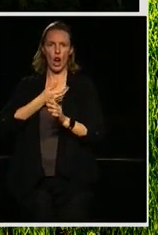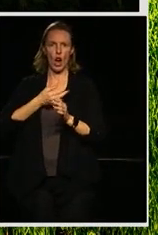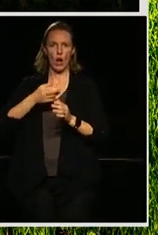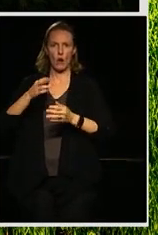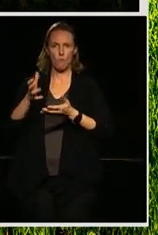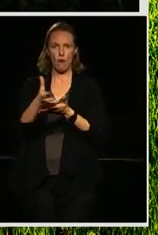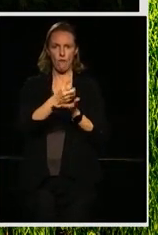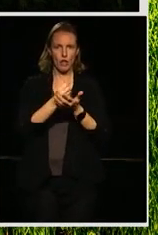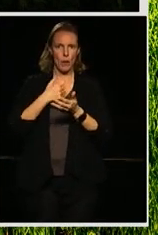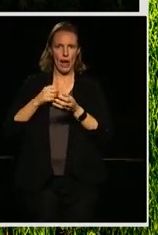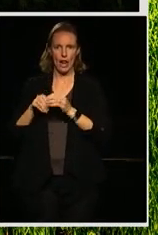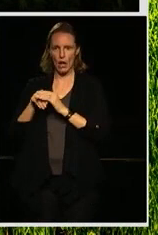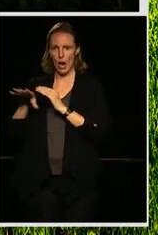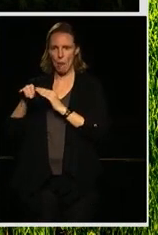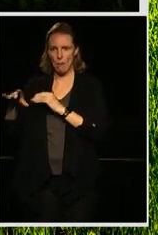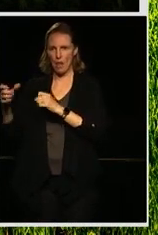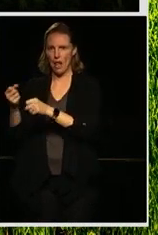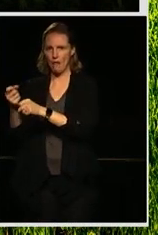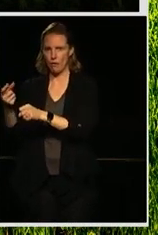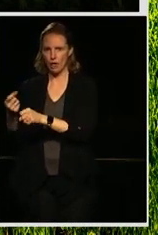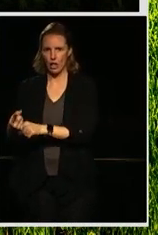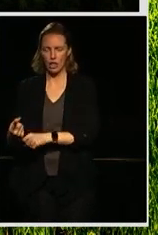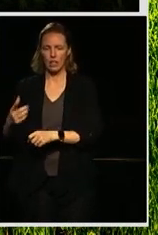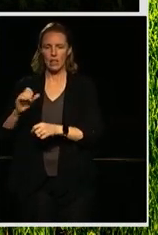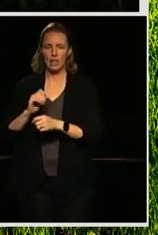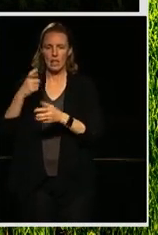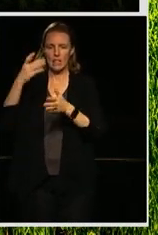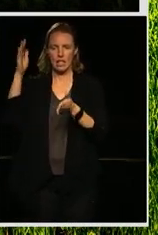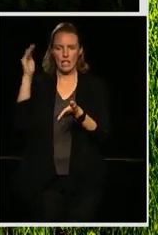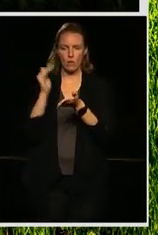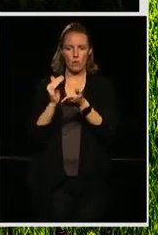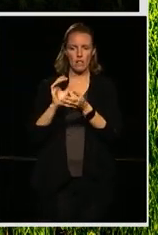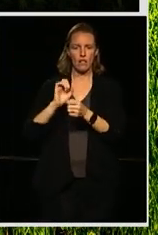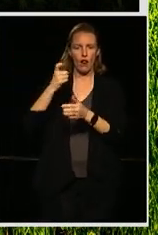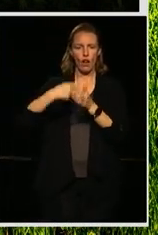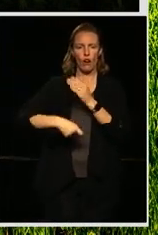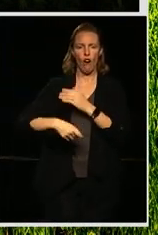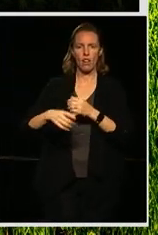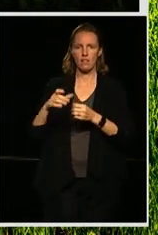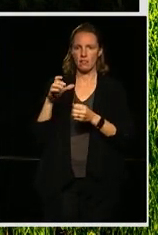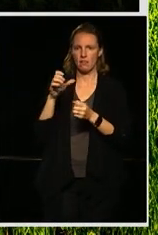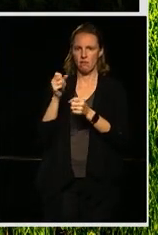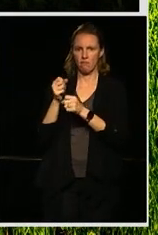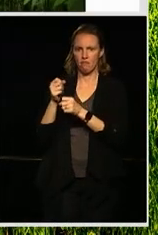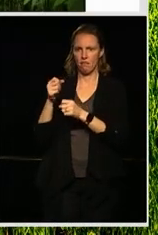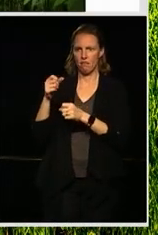year, decreasing our cost of goods with automation an average of 20% every year.